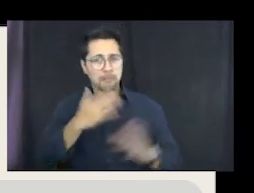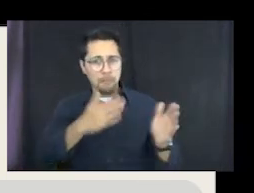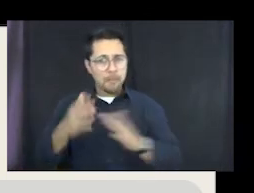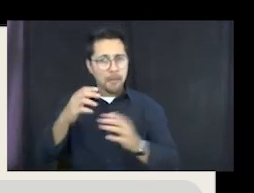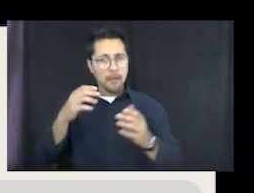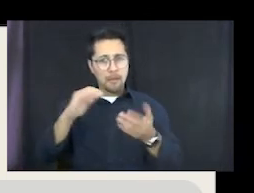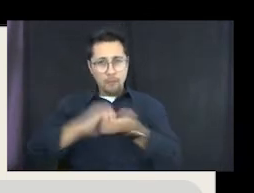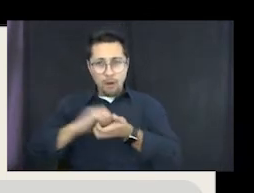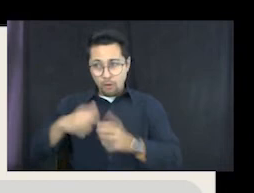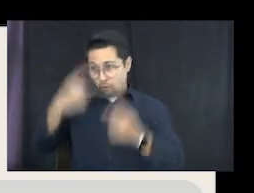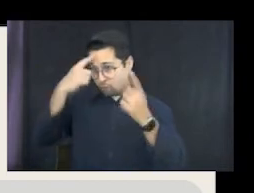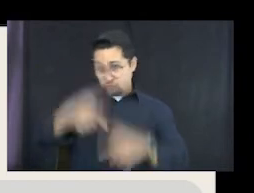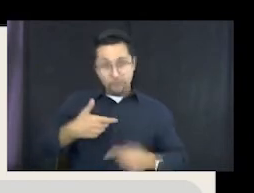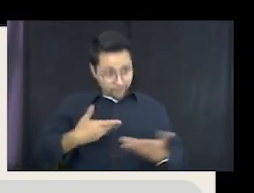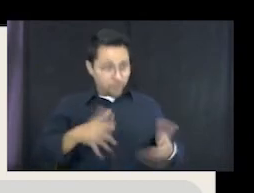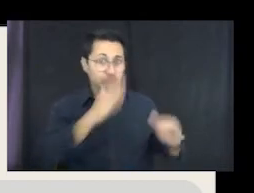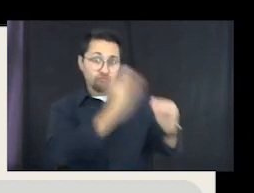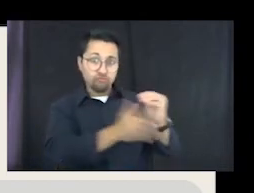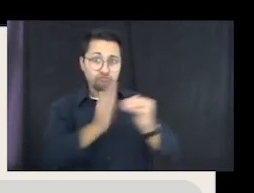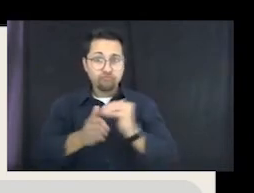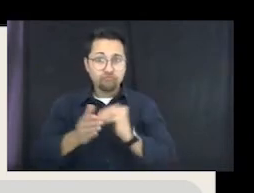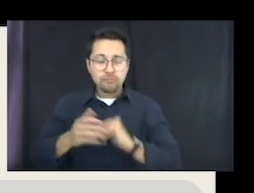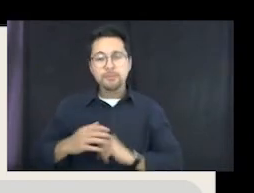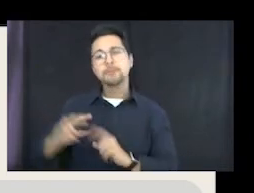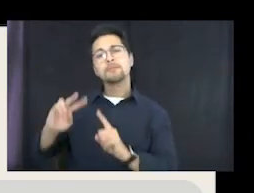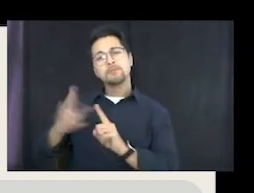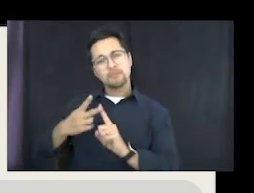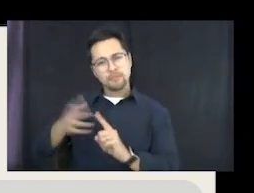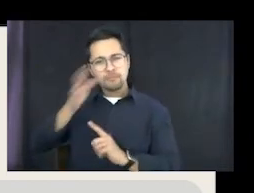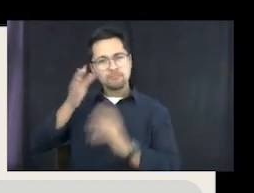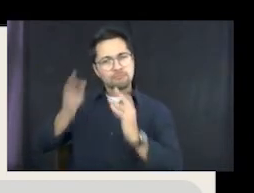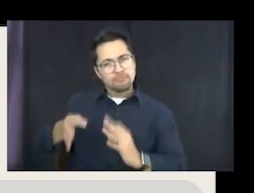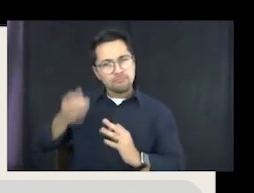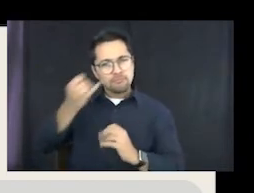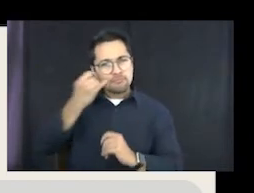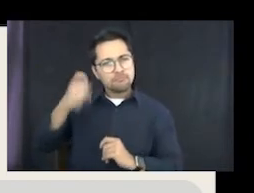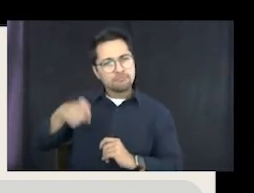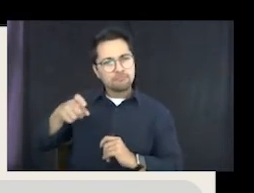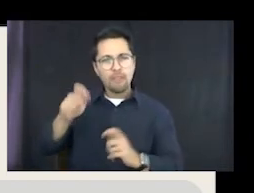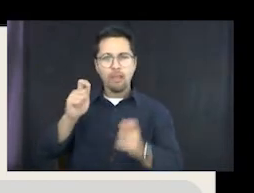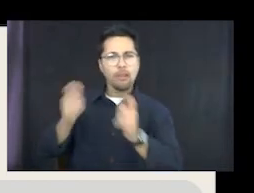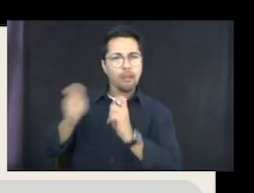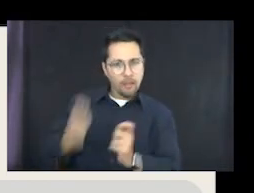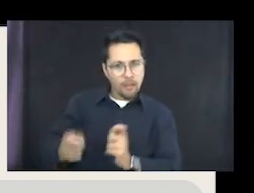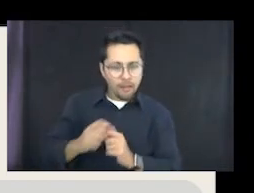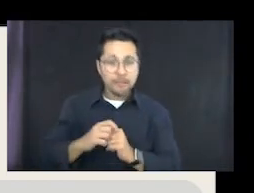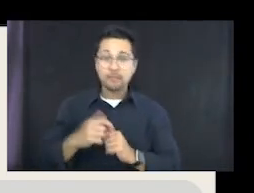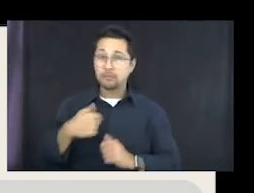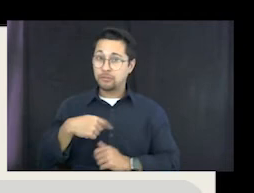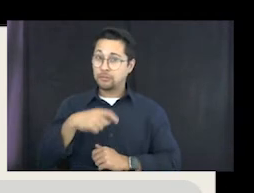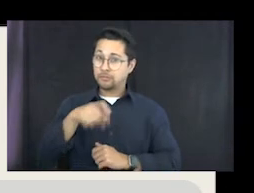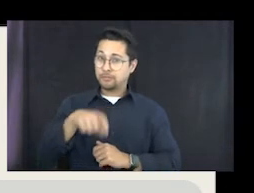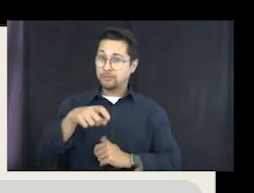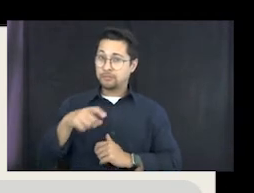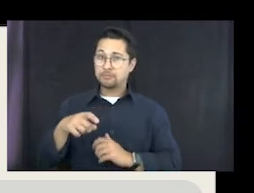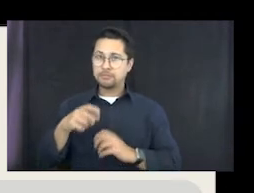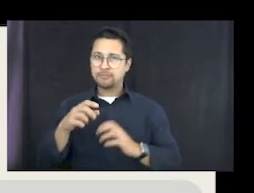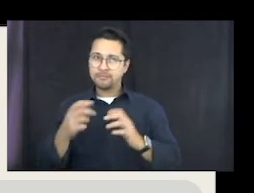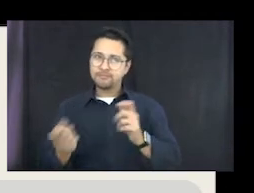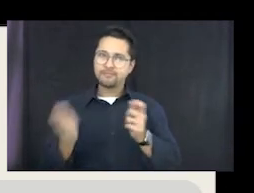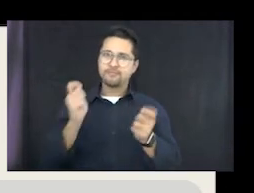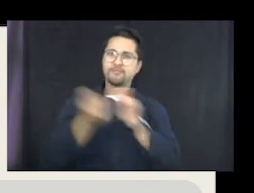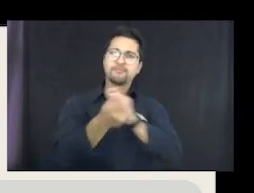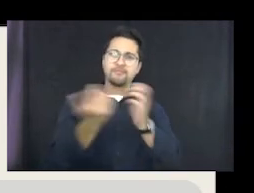am completing these steps? Second, you will determine if you need to make any changes. Do I need to redo or